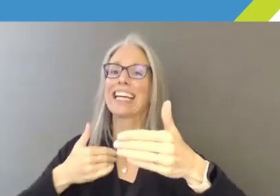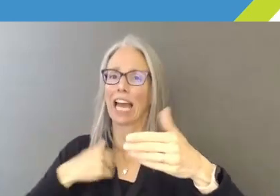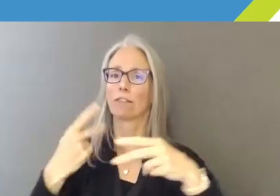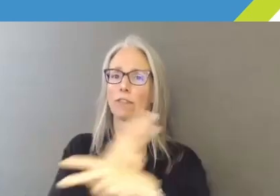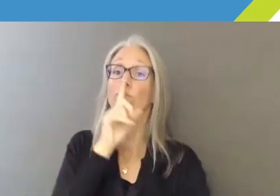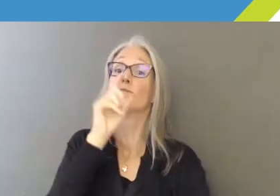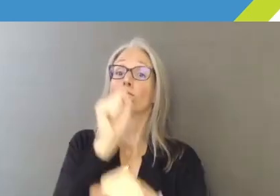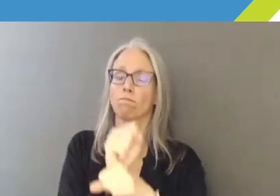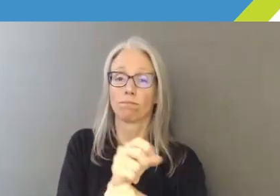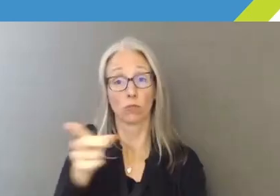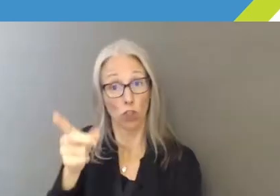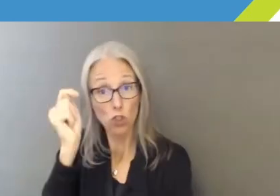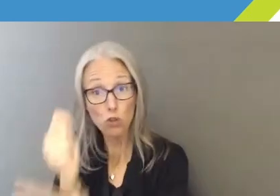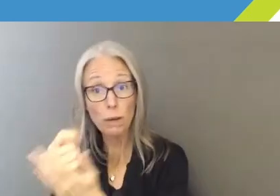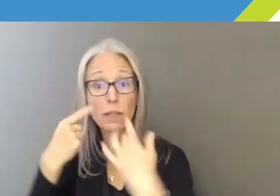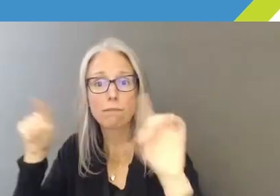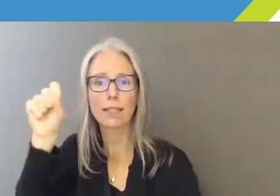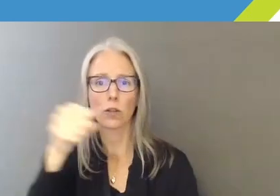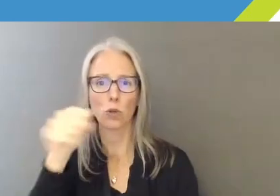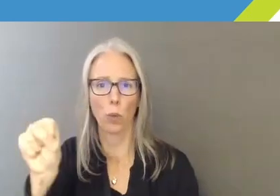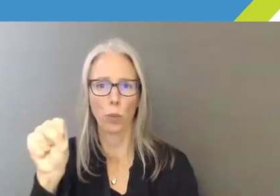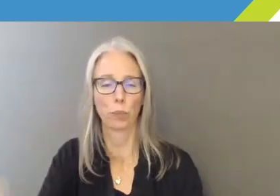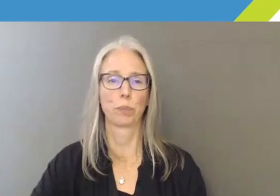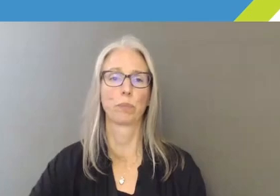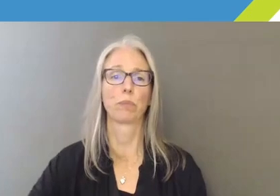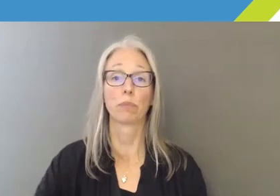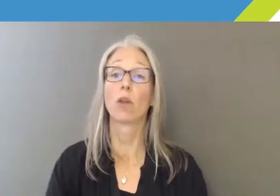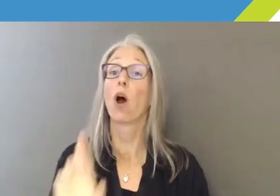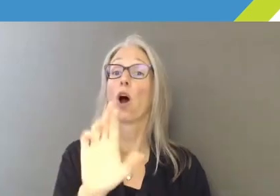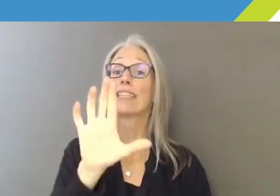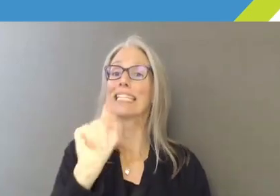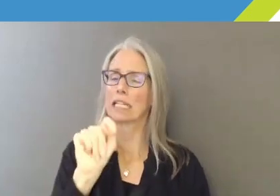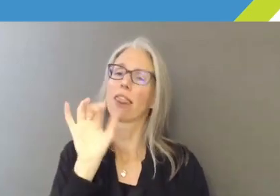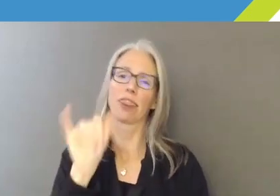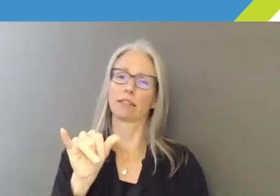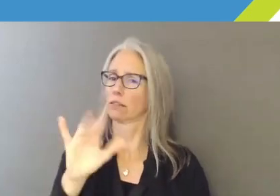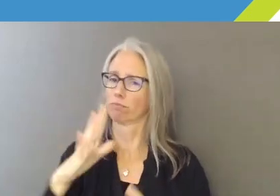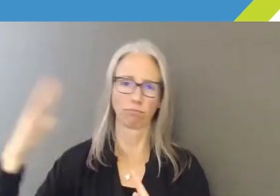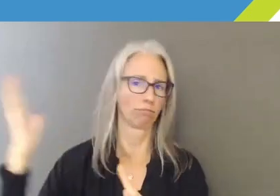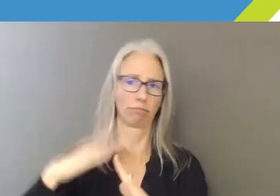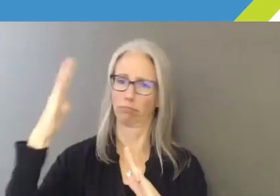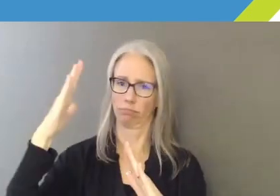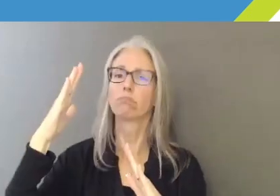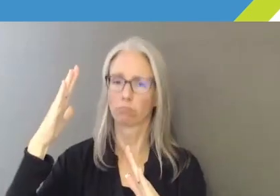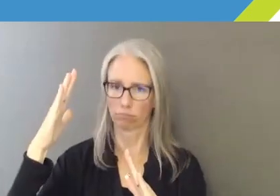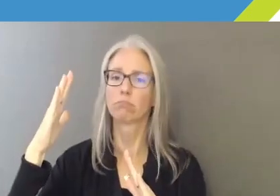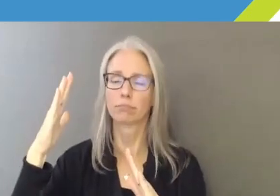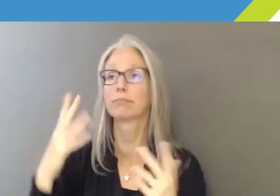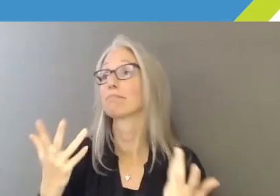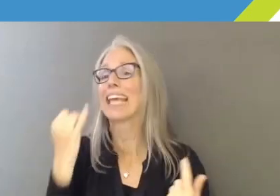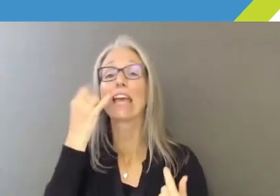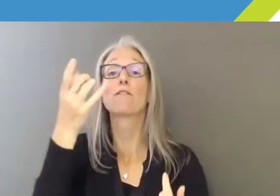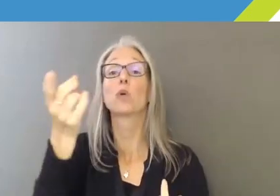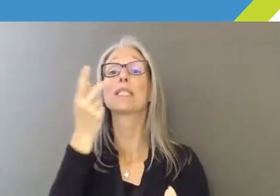differences in the groups. Although RCTs are again the gold standard, just because you see a study, published that's